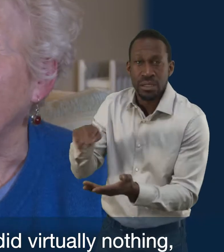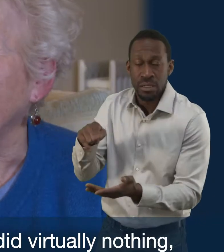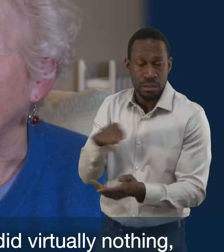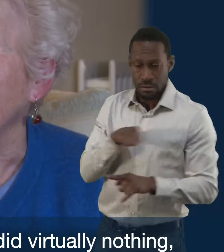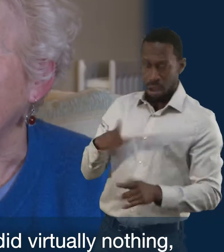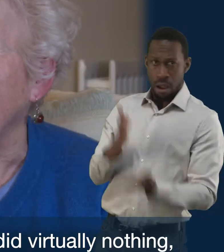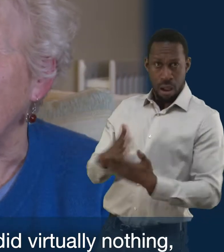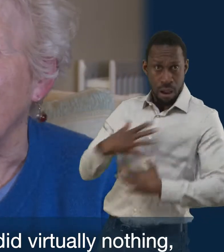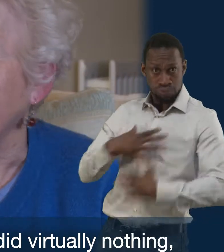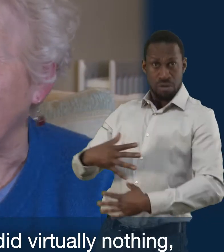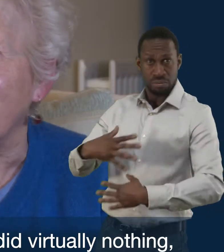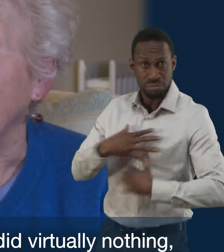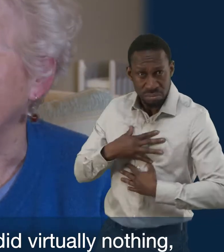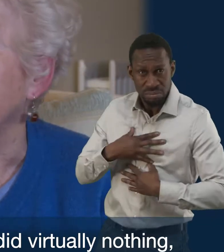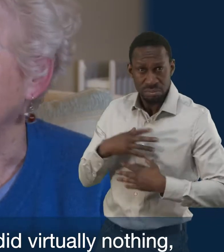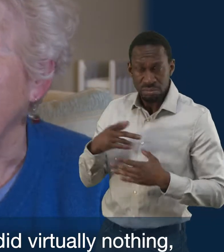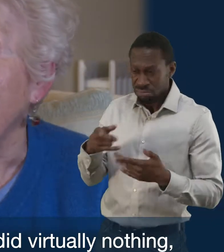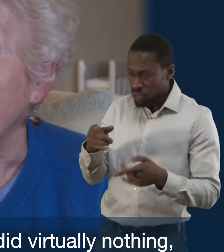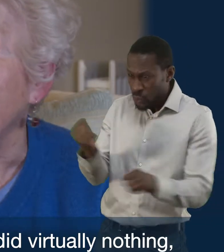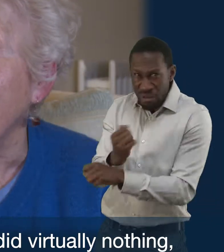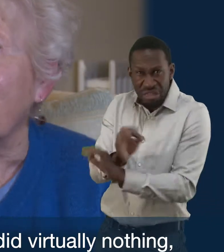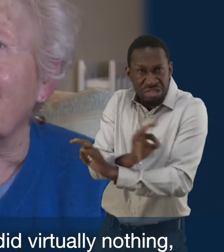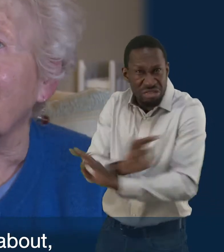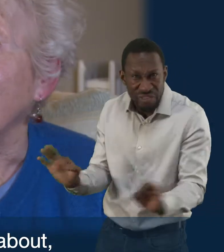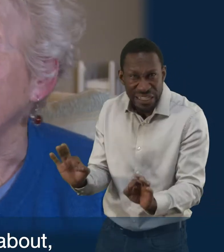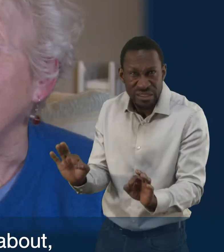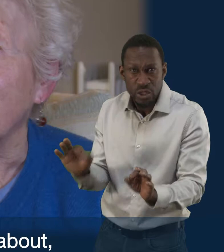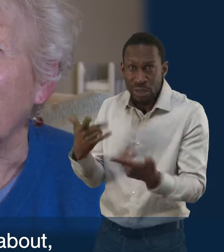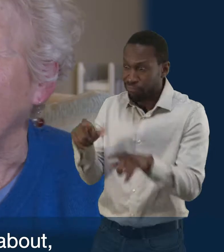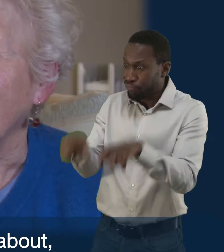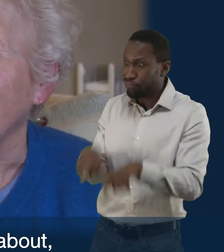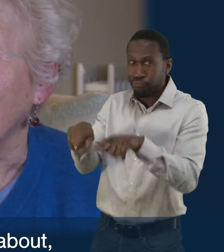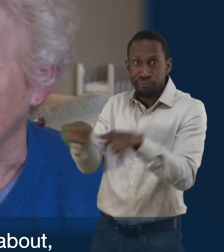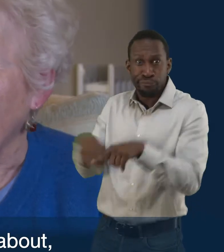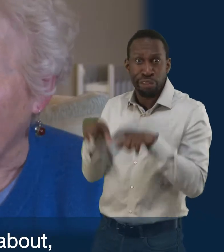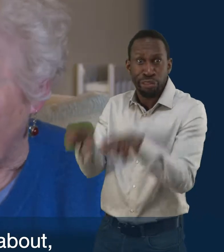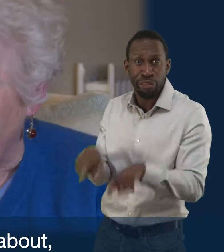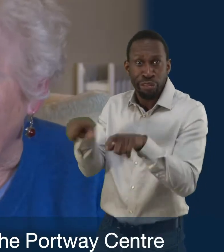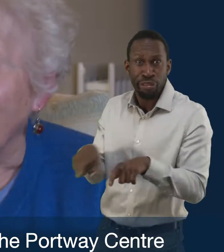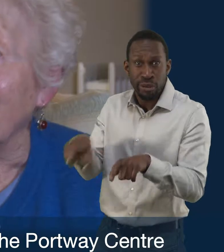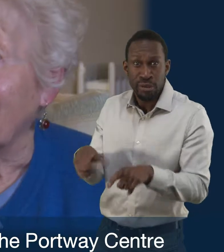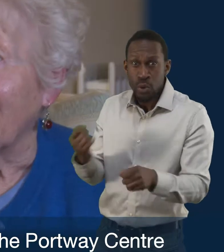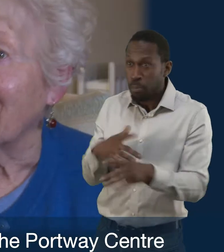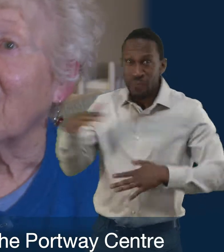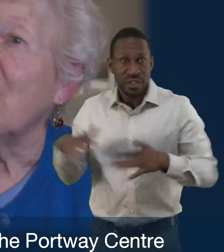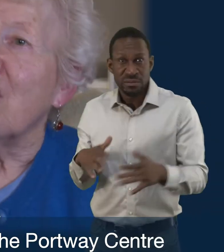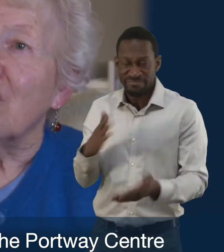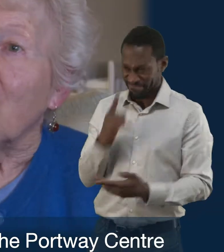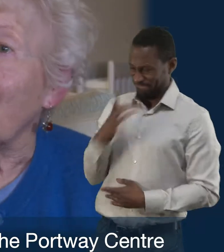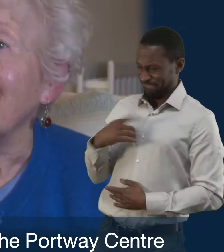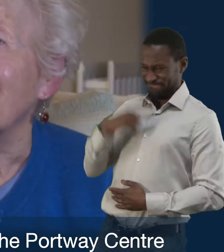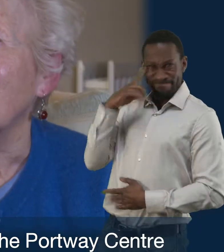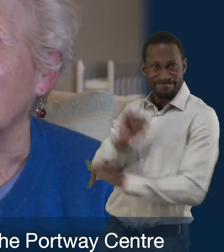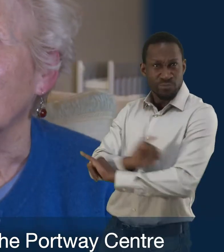did virtually nothing. They stayed in the same room, they didn't move about. I thought it was awful. I didn't realise that.